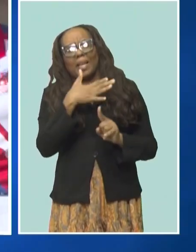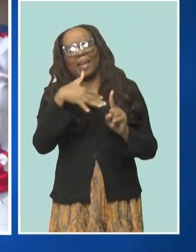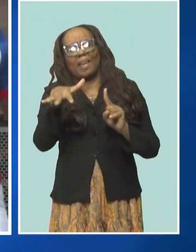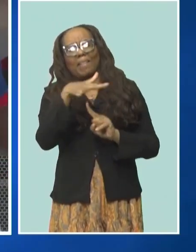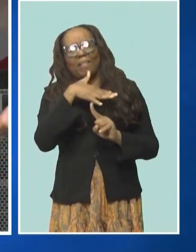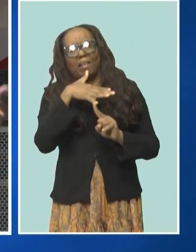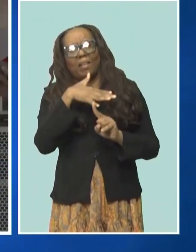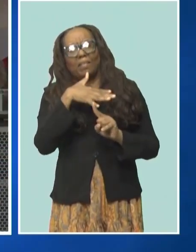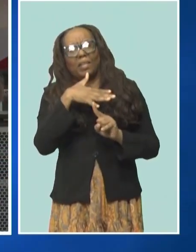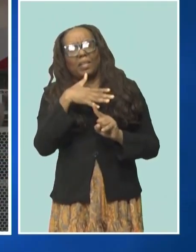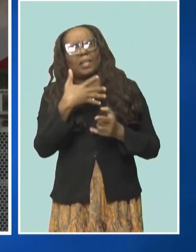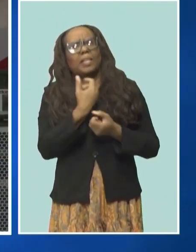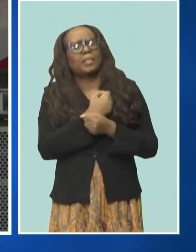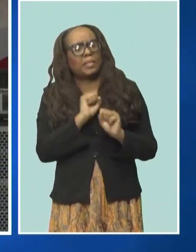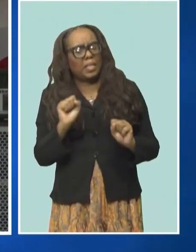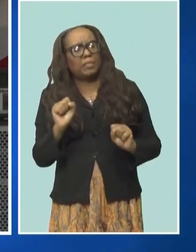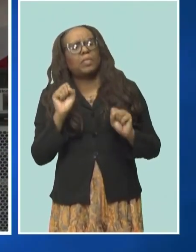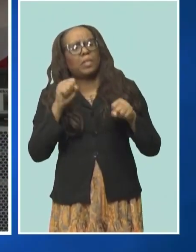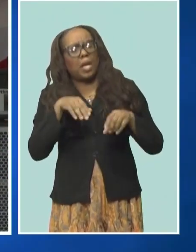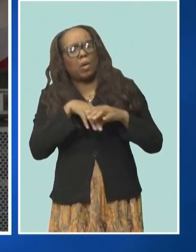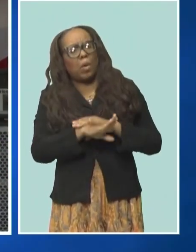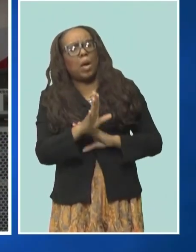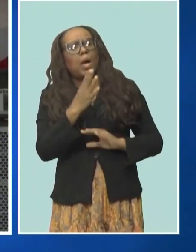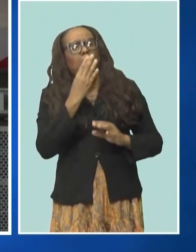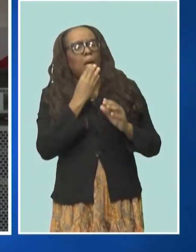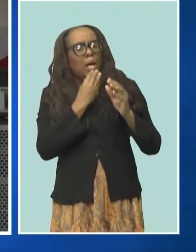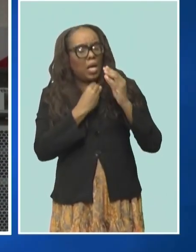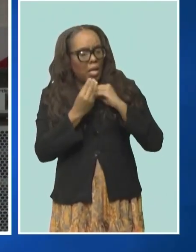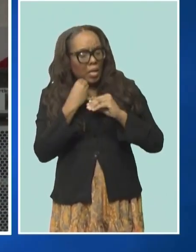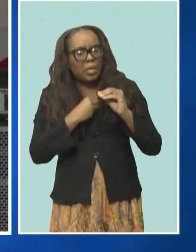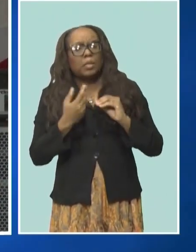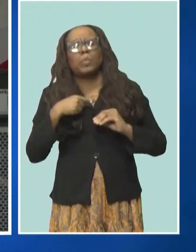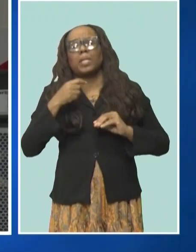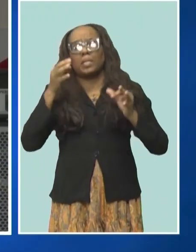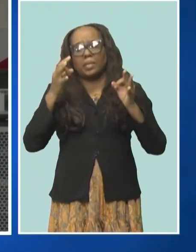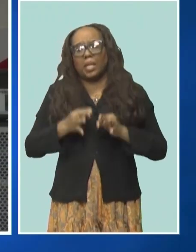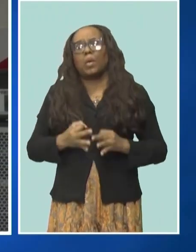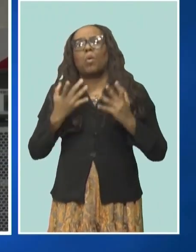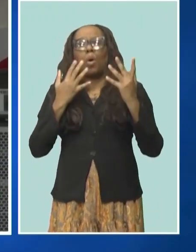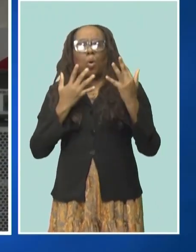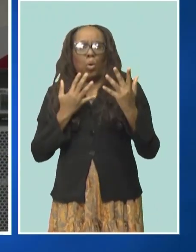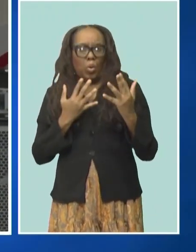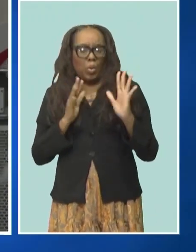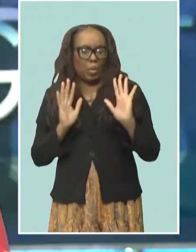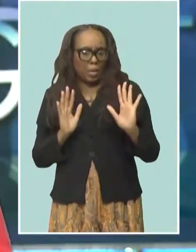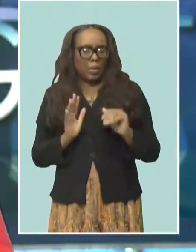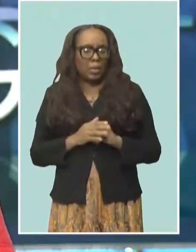eat from anyway, that we were not going to make noise over food.